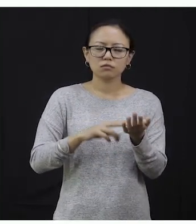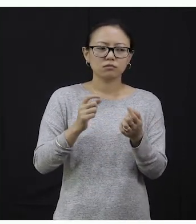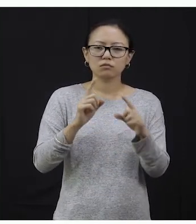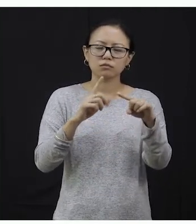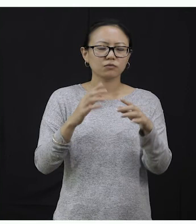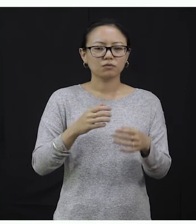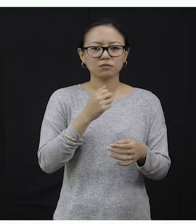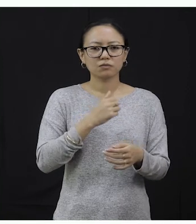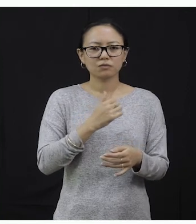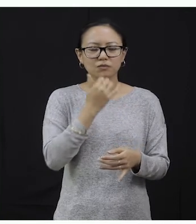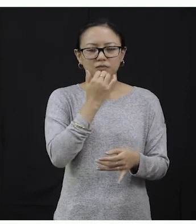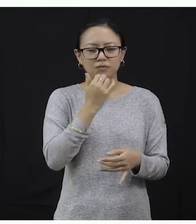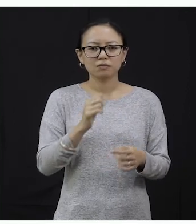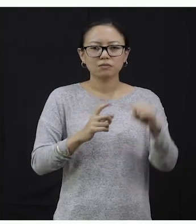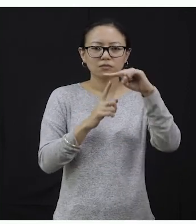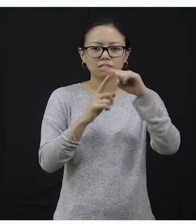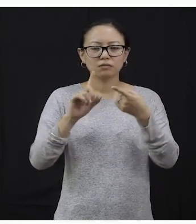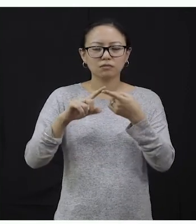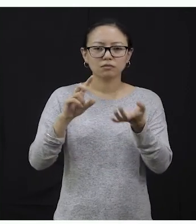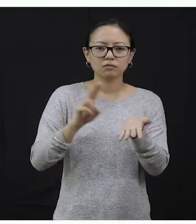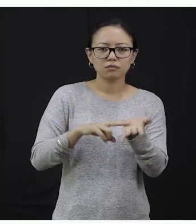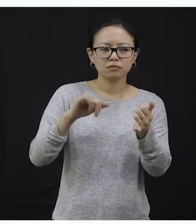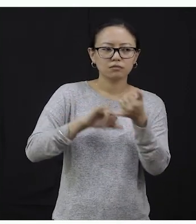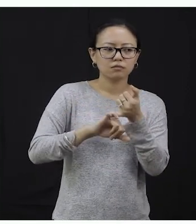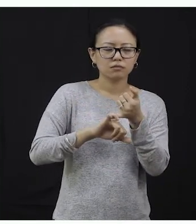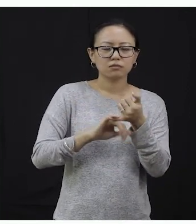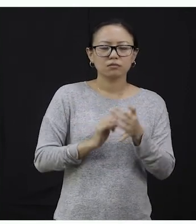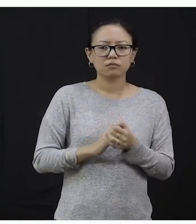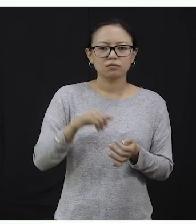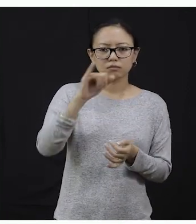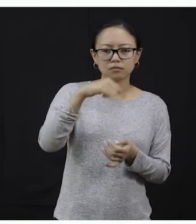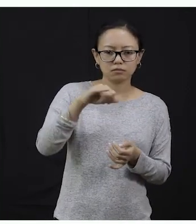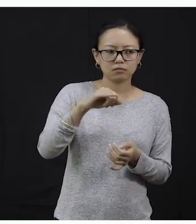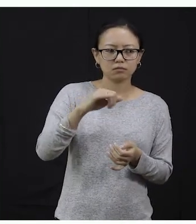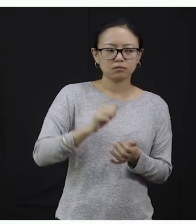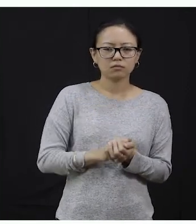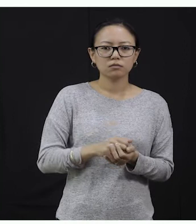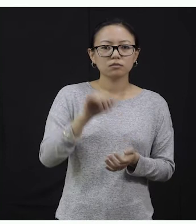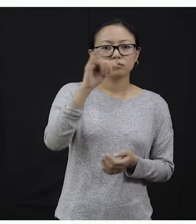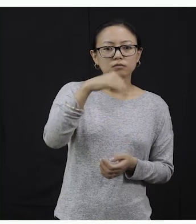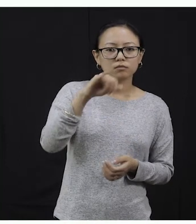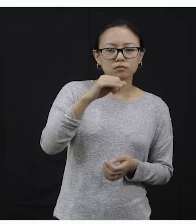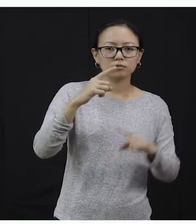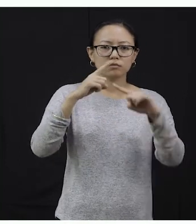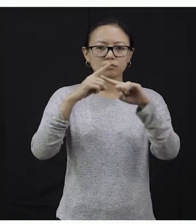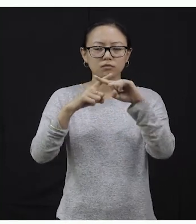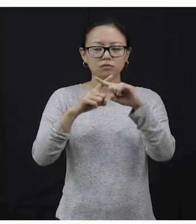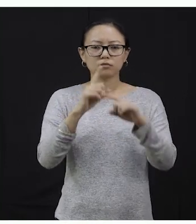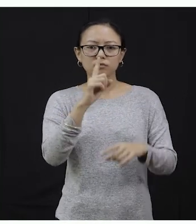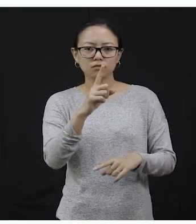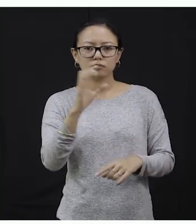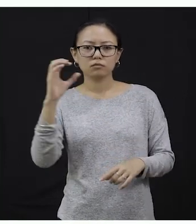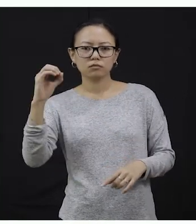is 6. 6 in tens place. 6 is in tens place. So multiply with 10.